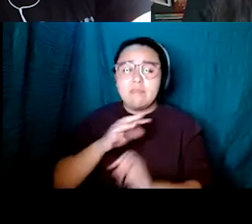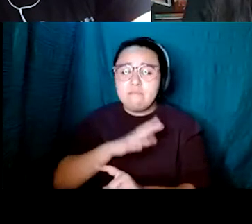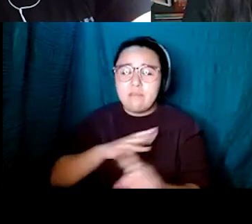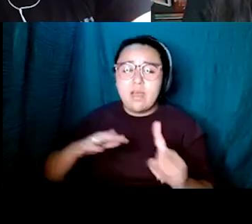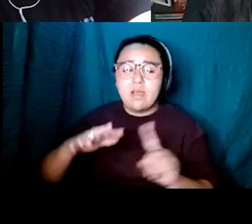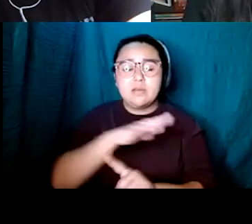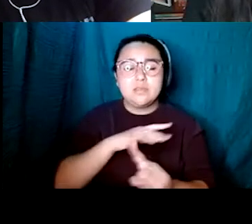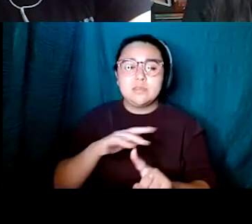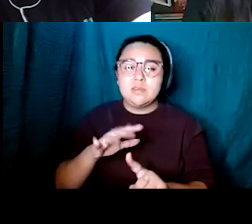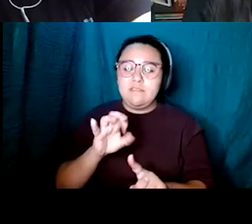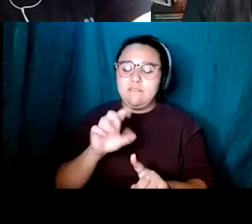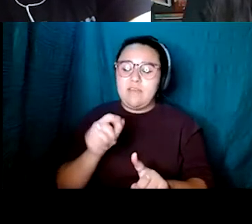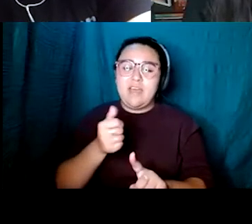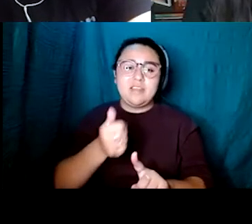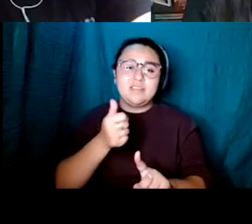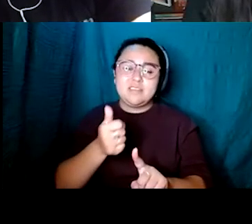being fat